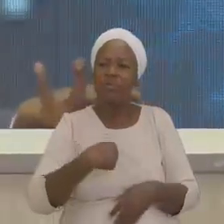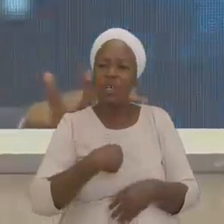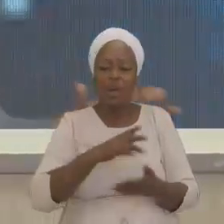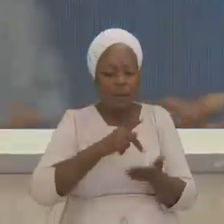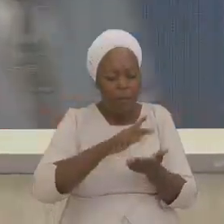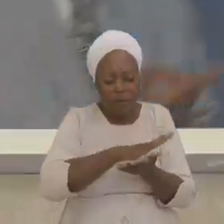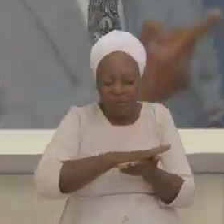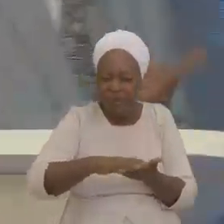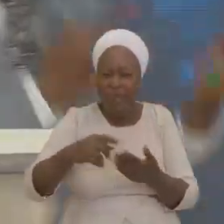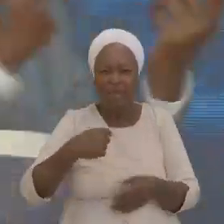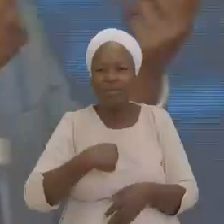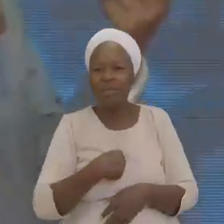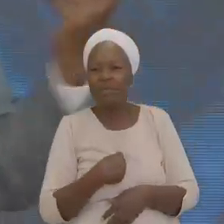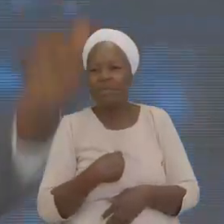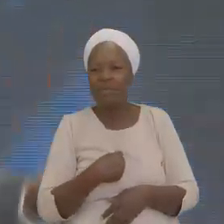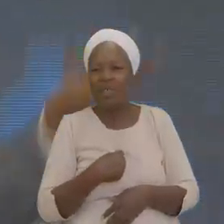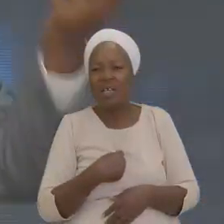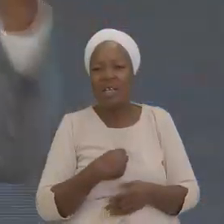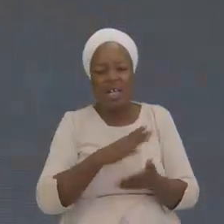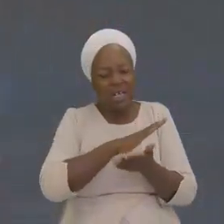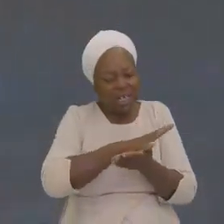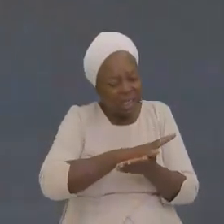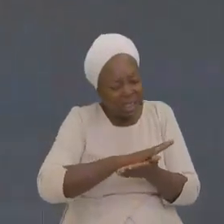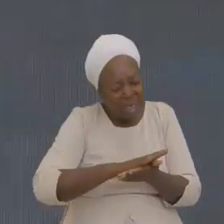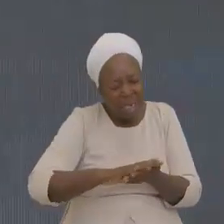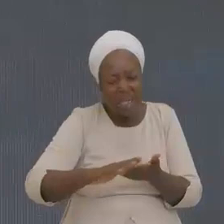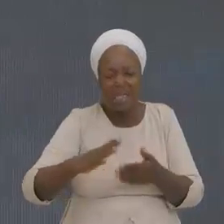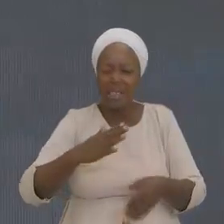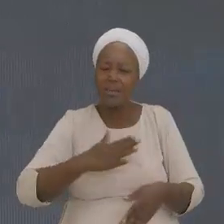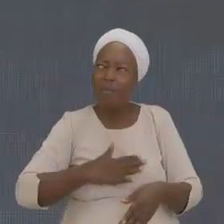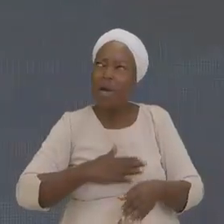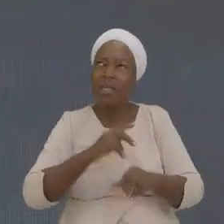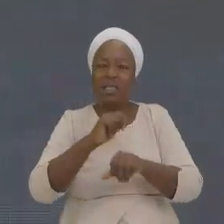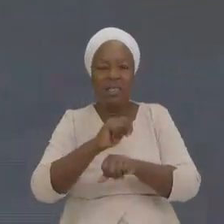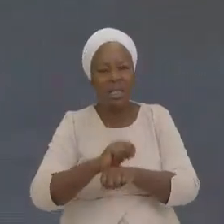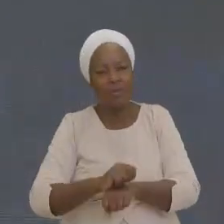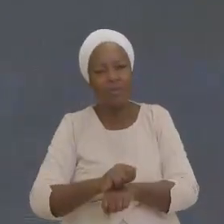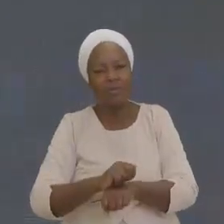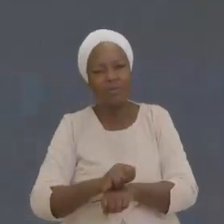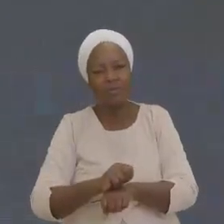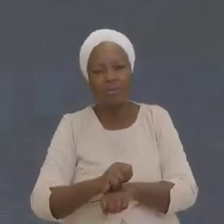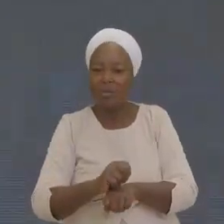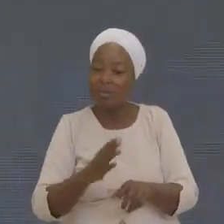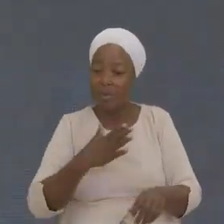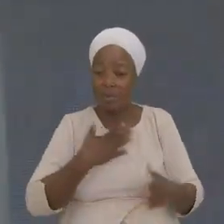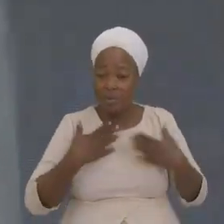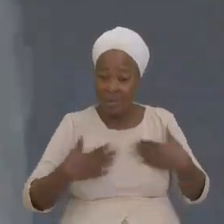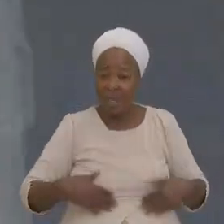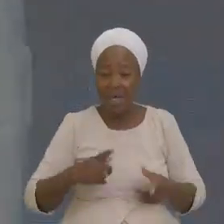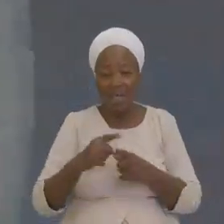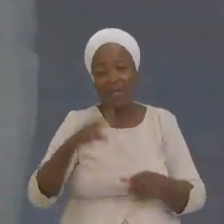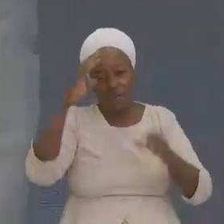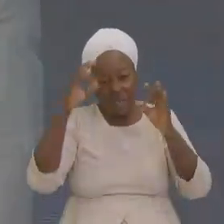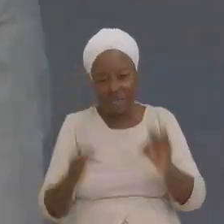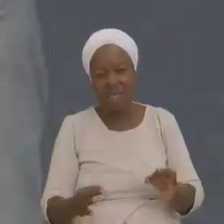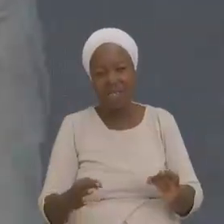purify me, cleanse my temple. And then you make up your mind,